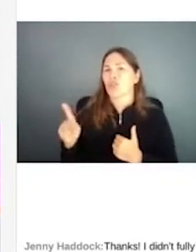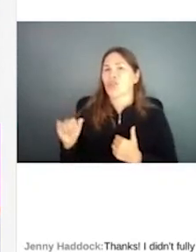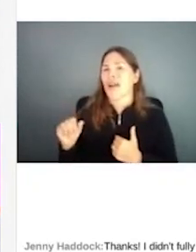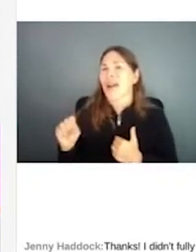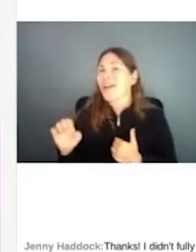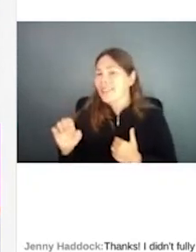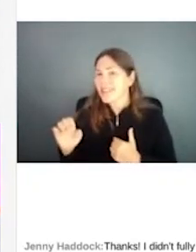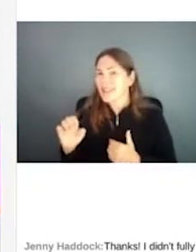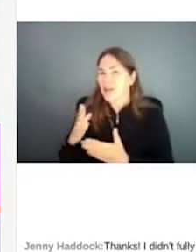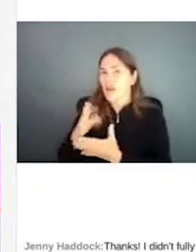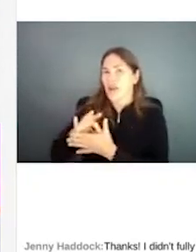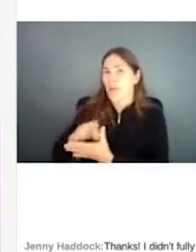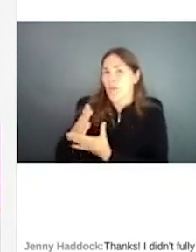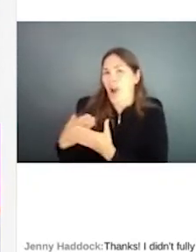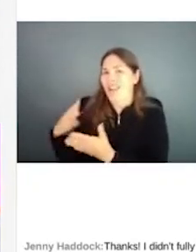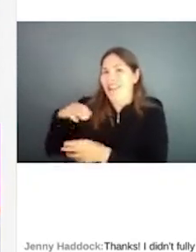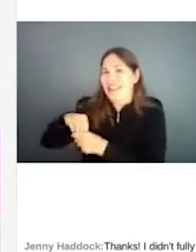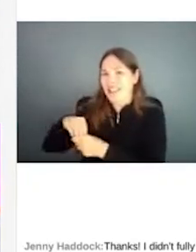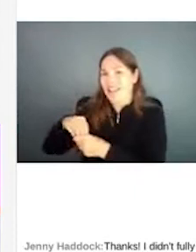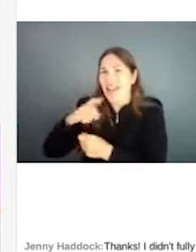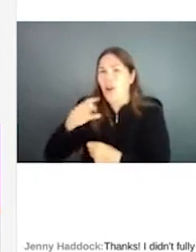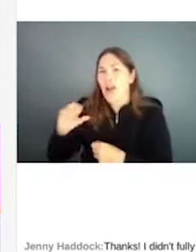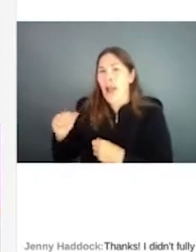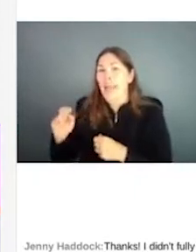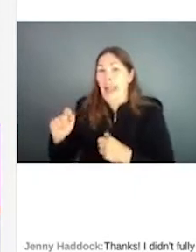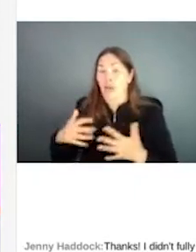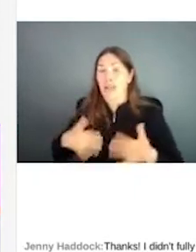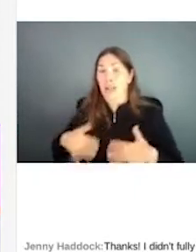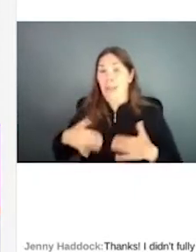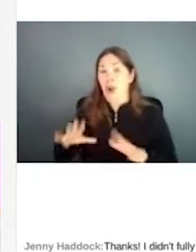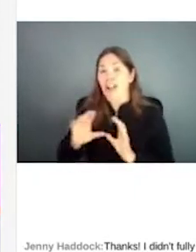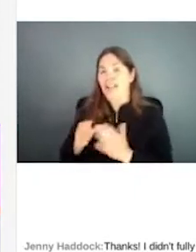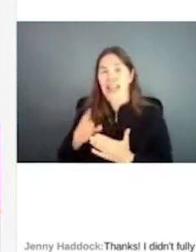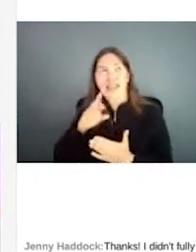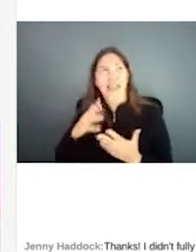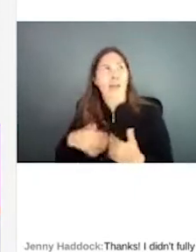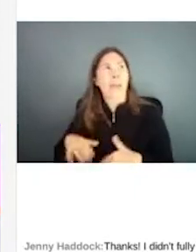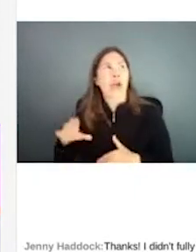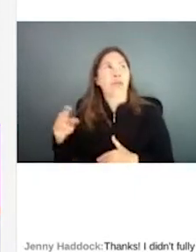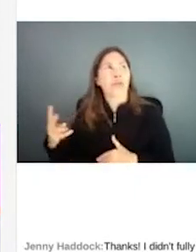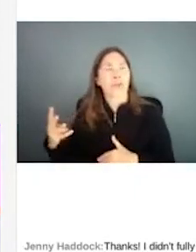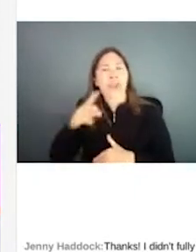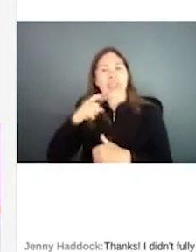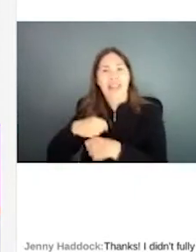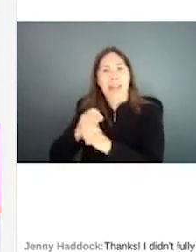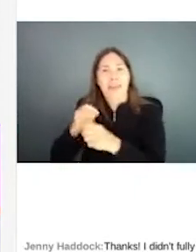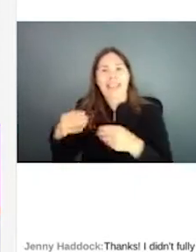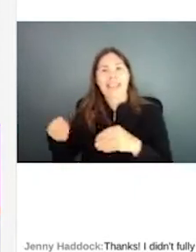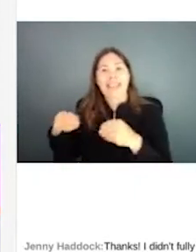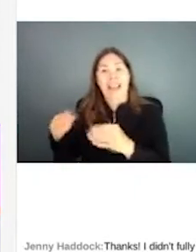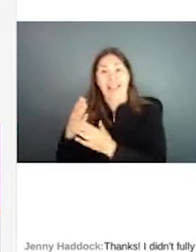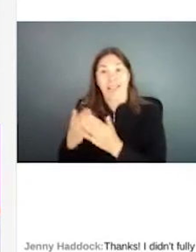it. So for example, in the apparel class, the apparel 2, I believe, they were able to make and sell some